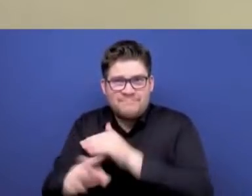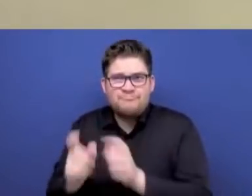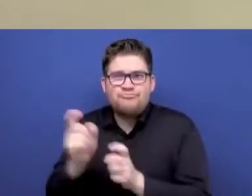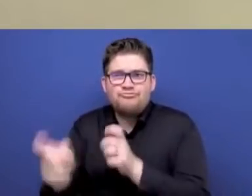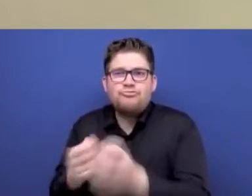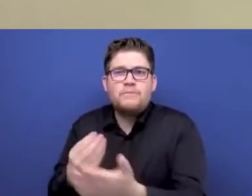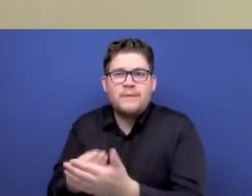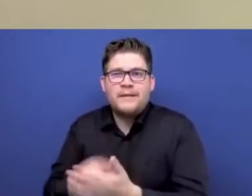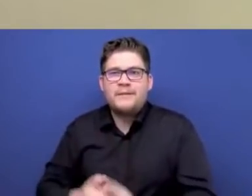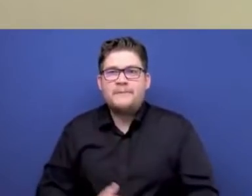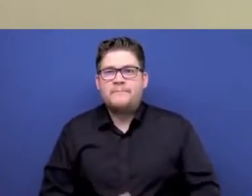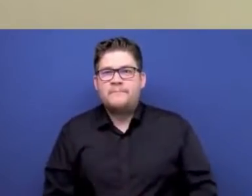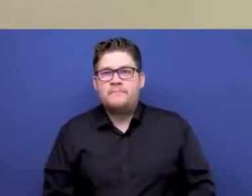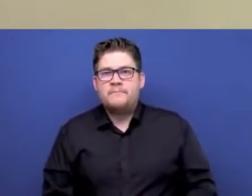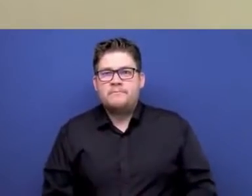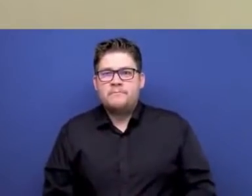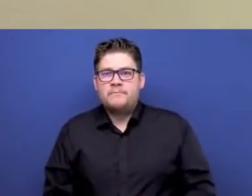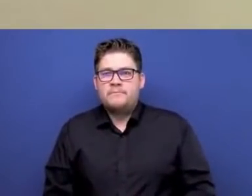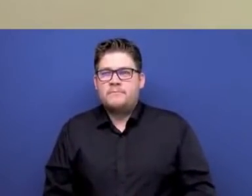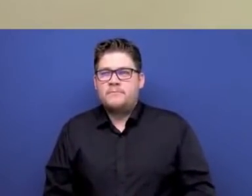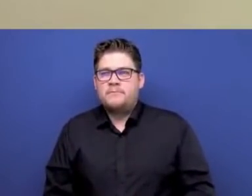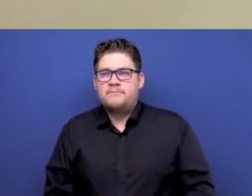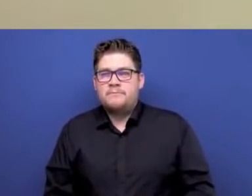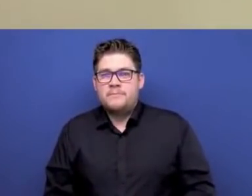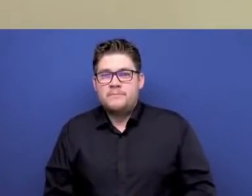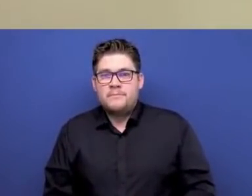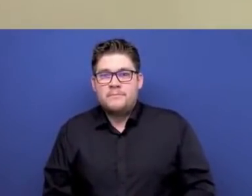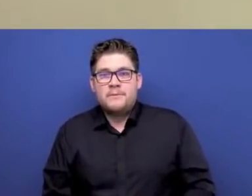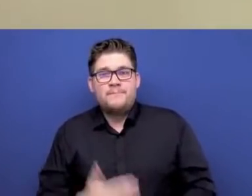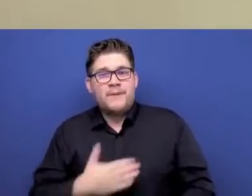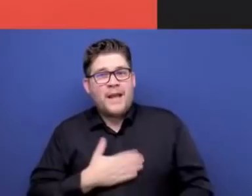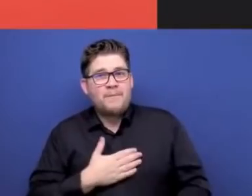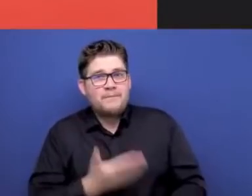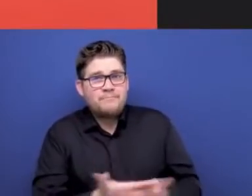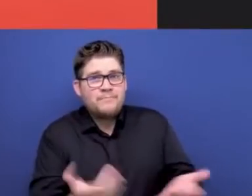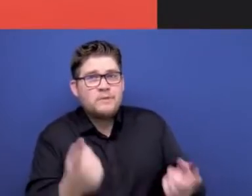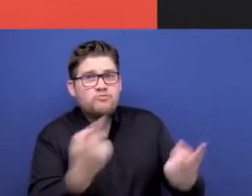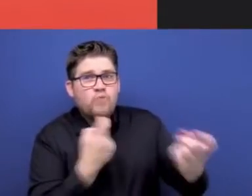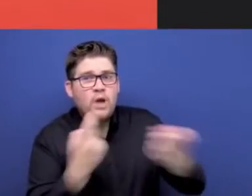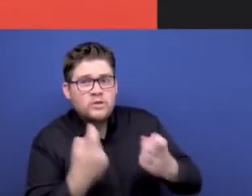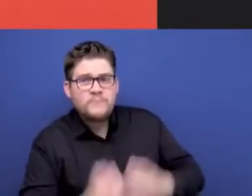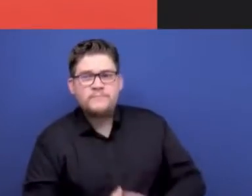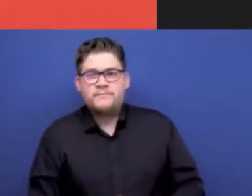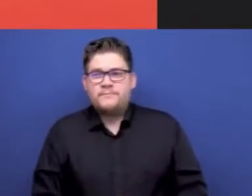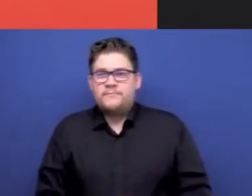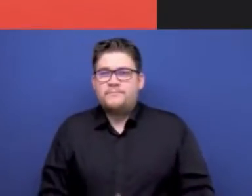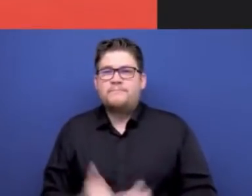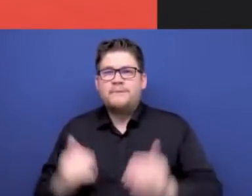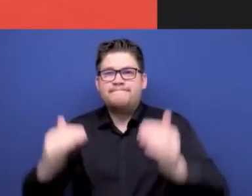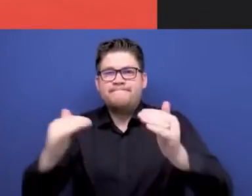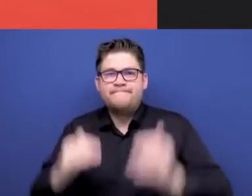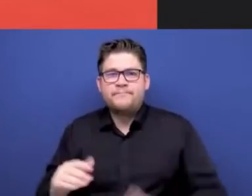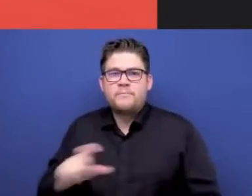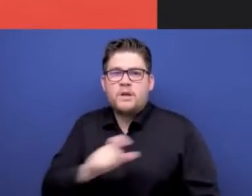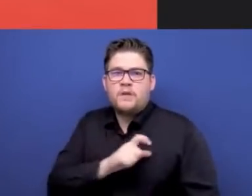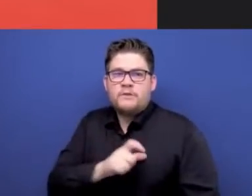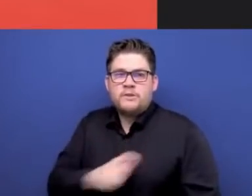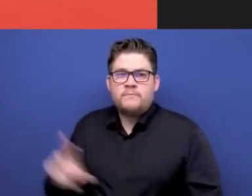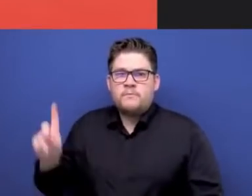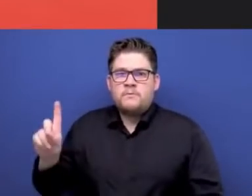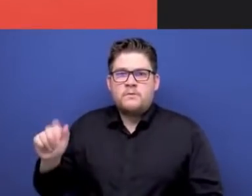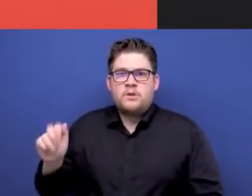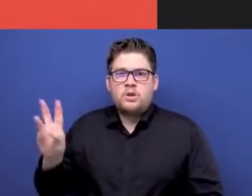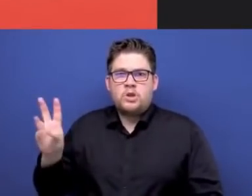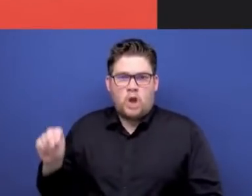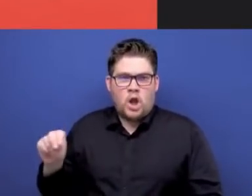Thank you, Peter. Now we turn it over to Staff Sergeant Janelle Schweitzer, BC Rcmp spokesperson.